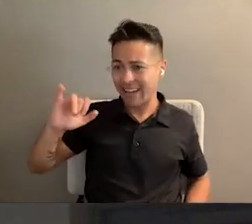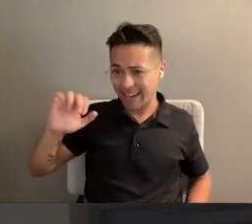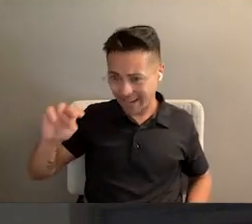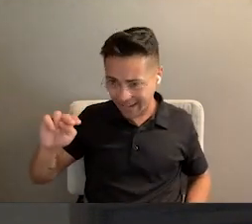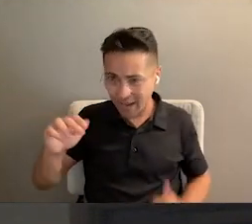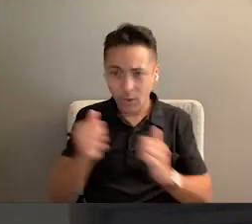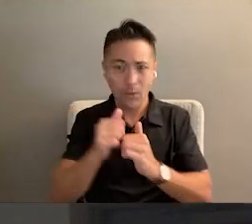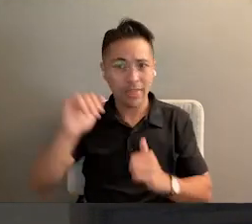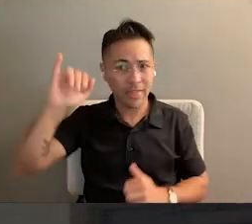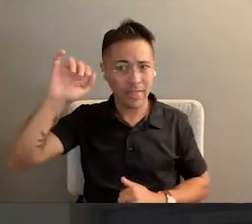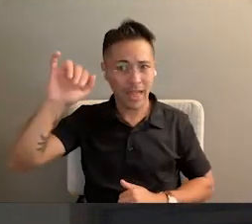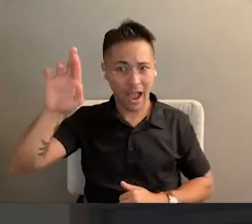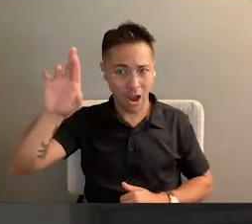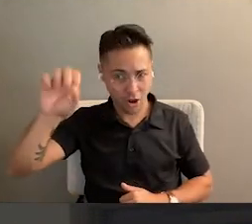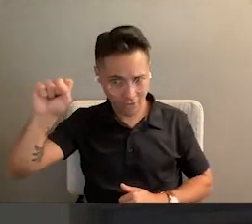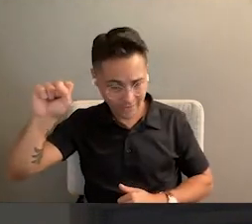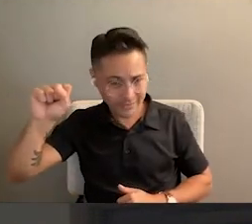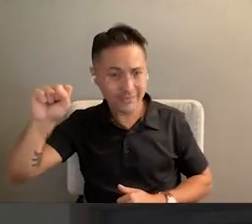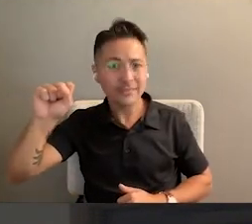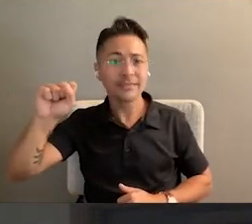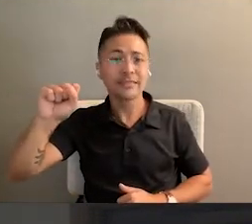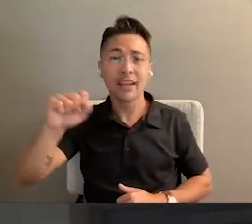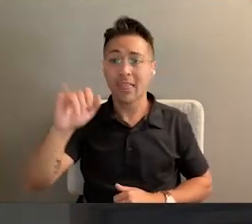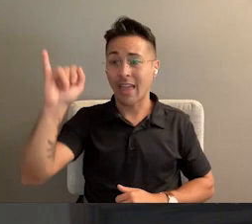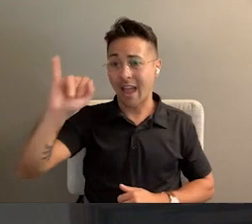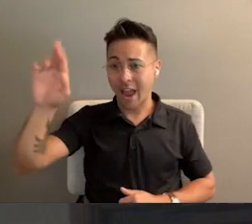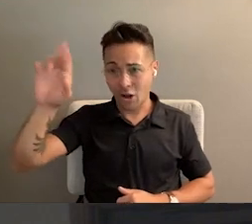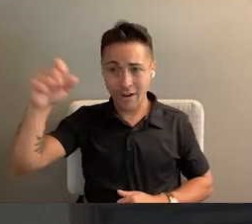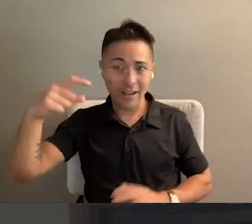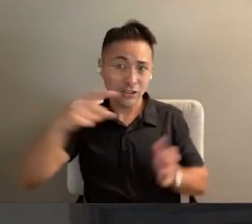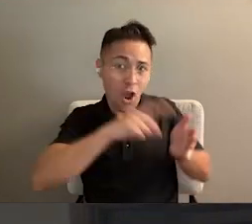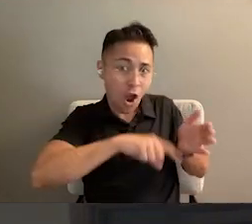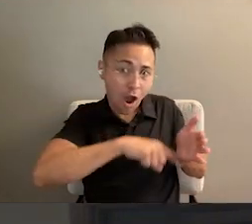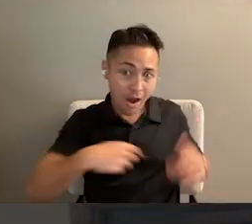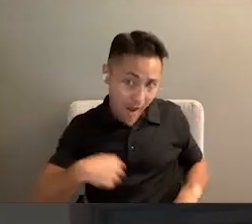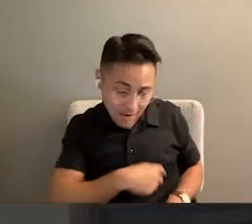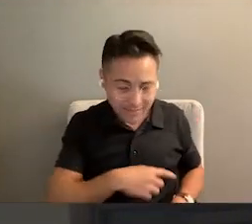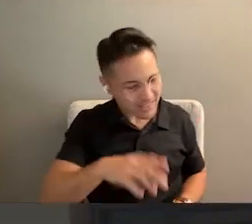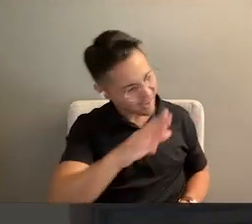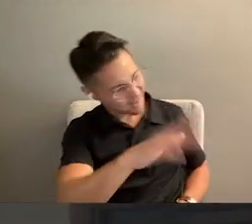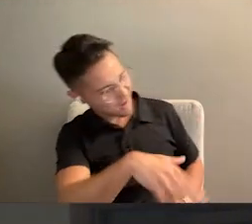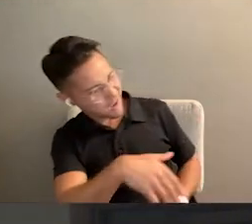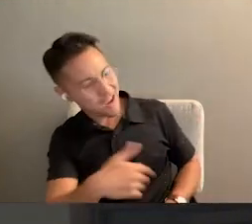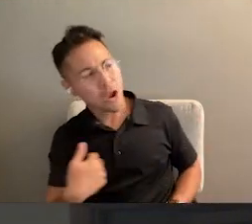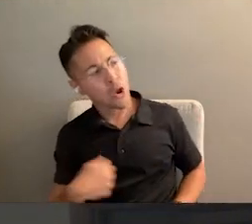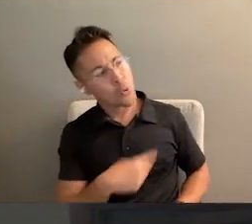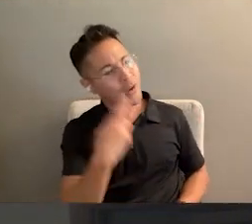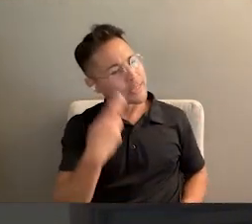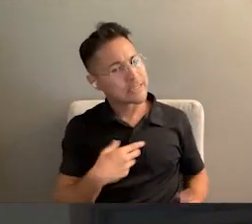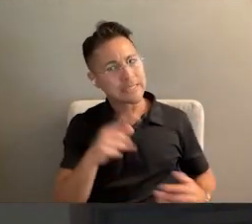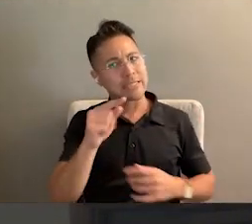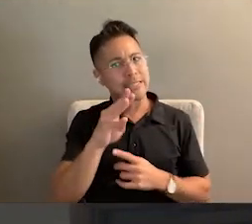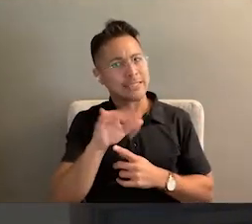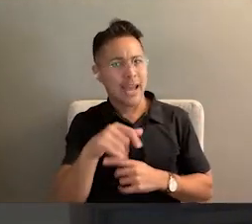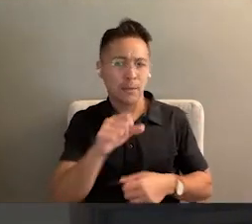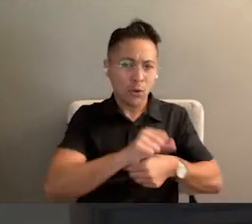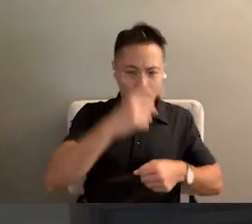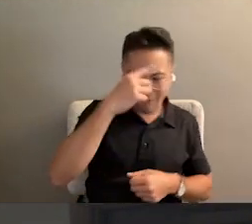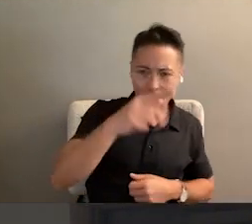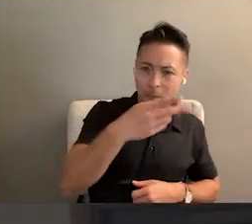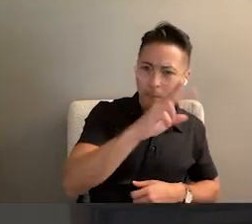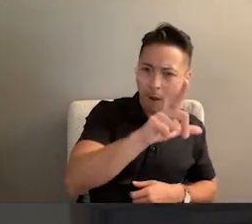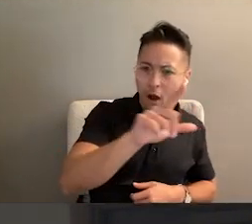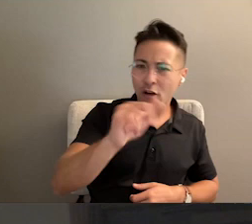employer. They have an employer identification number with the IRS, and if the IRS audits us and